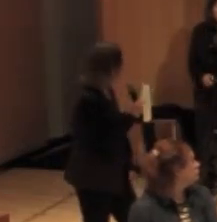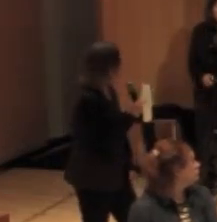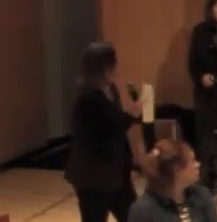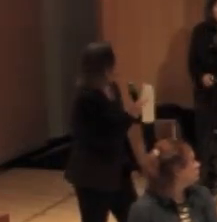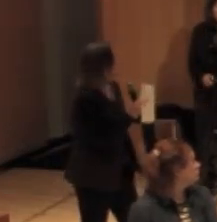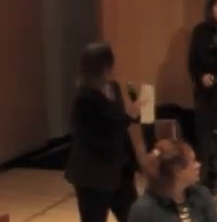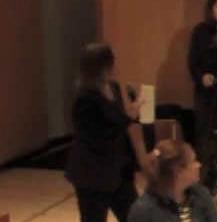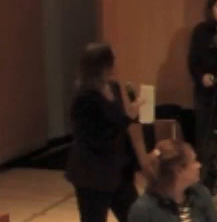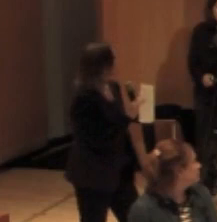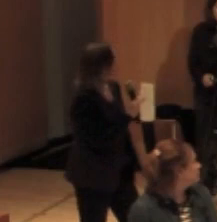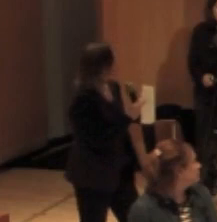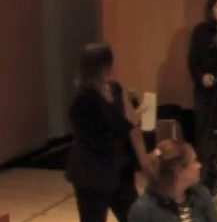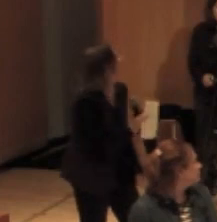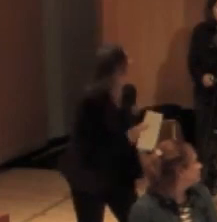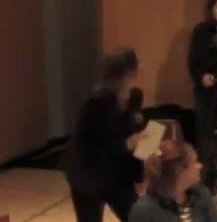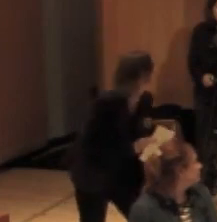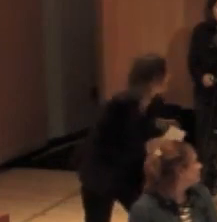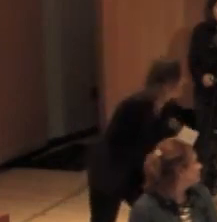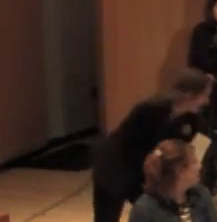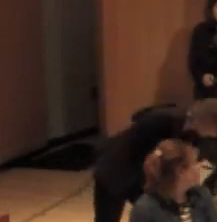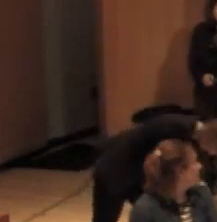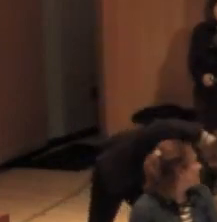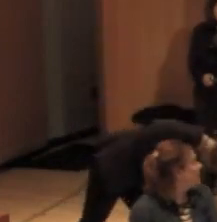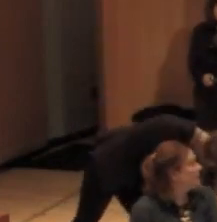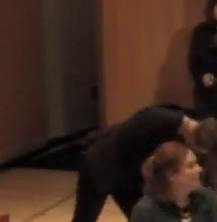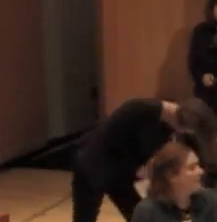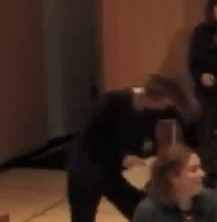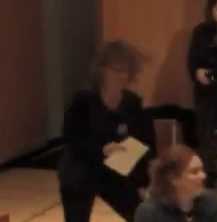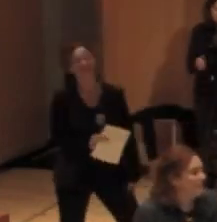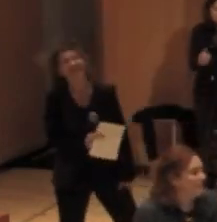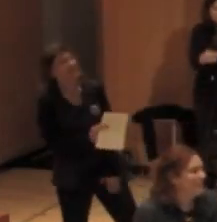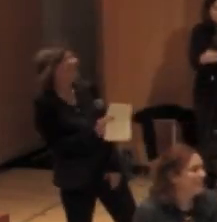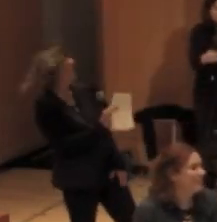us I was making fun of our age